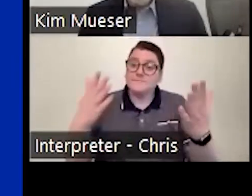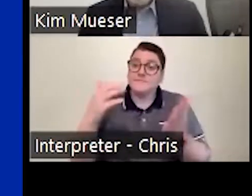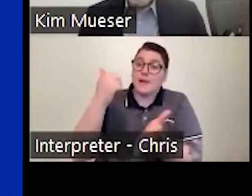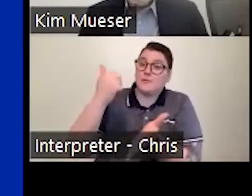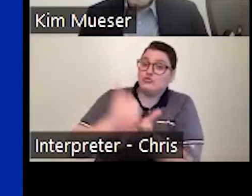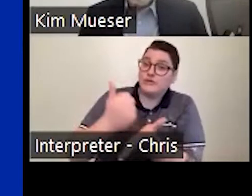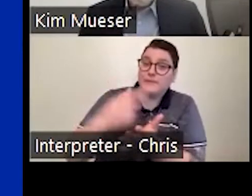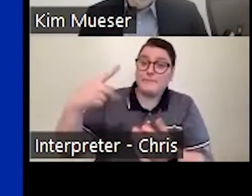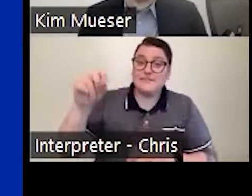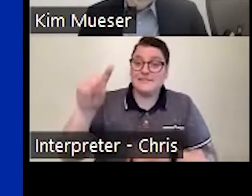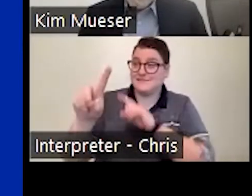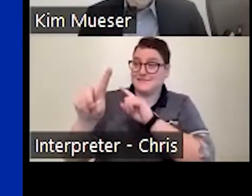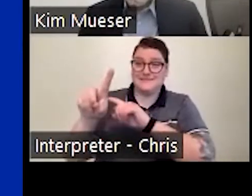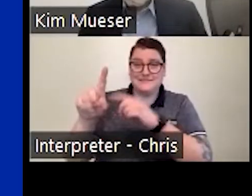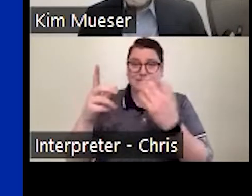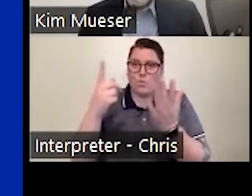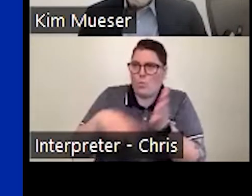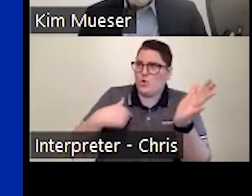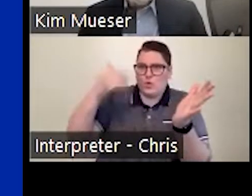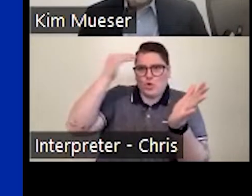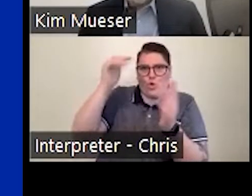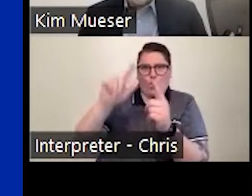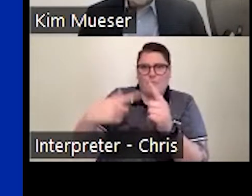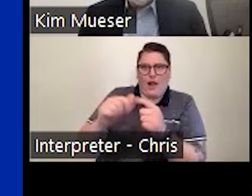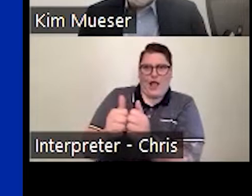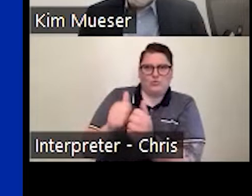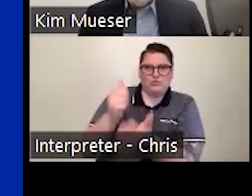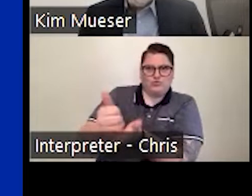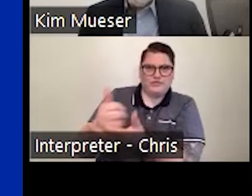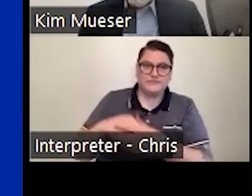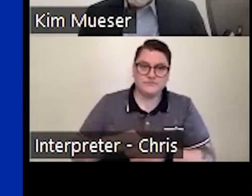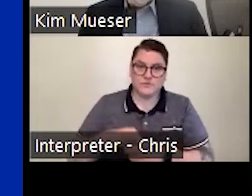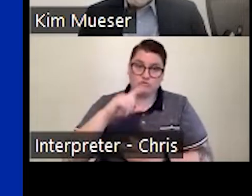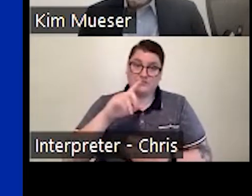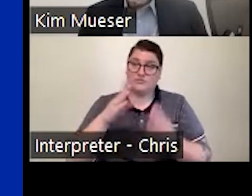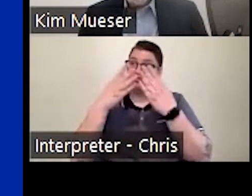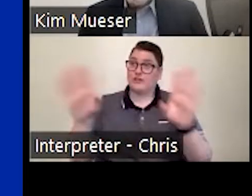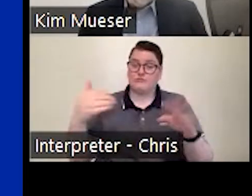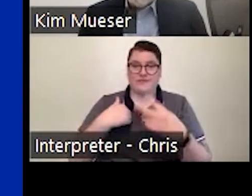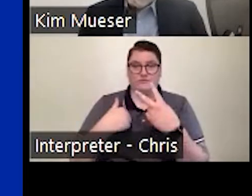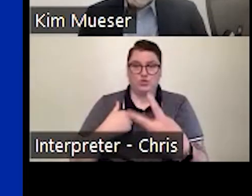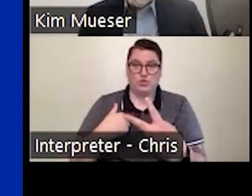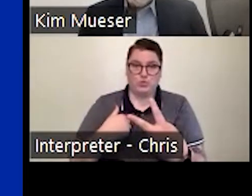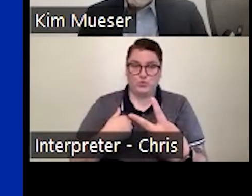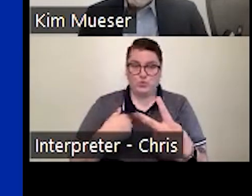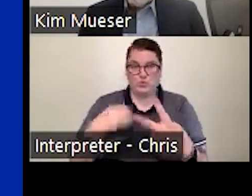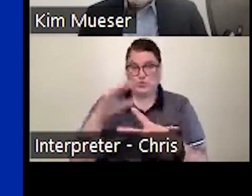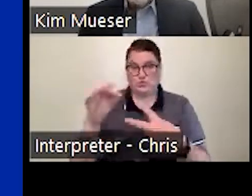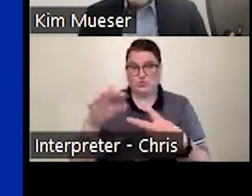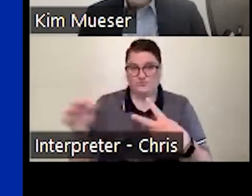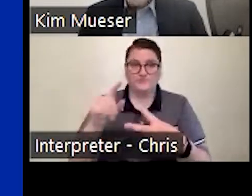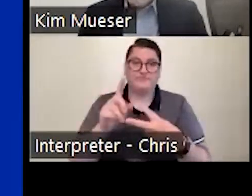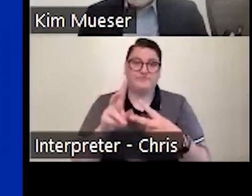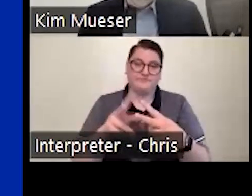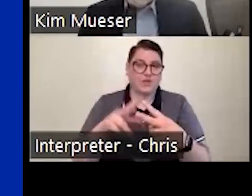general population? Generally speaking, there are two psychological interventions that have the preponderance of evidence showing that they